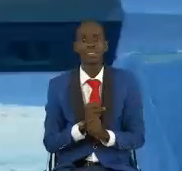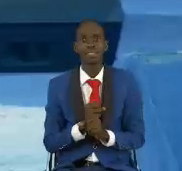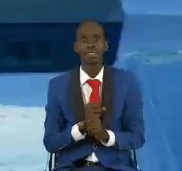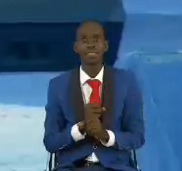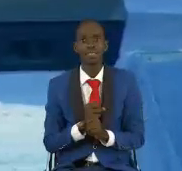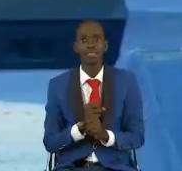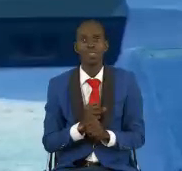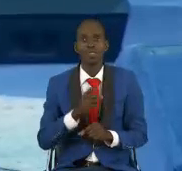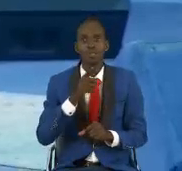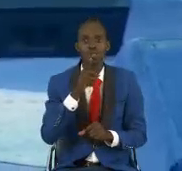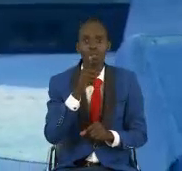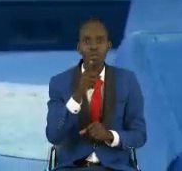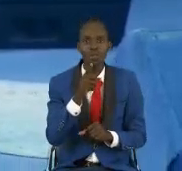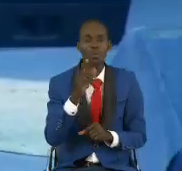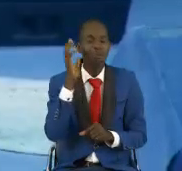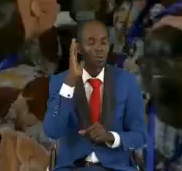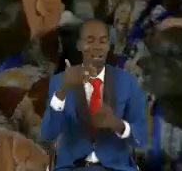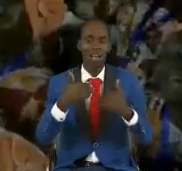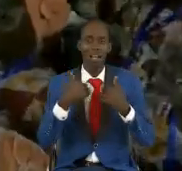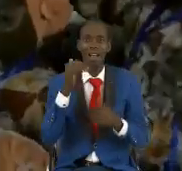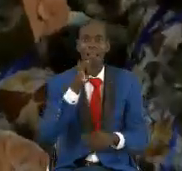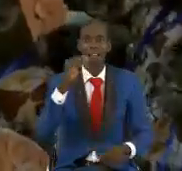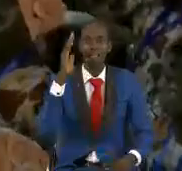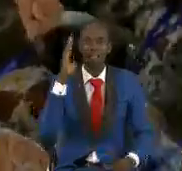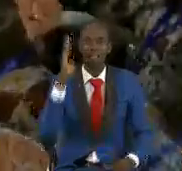You have a testimony.